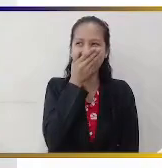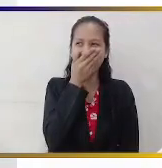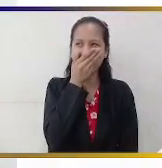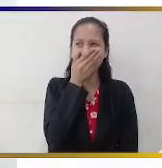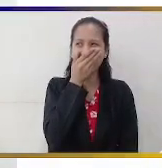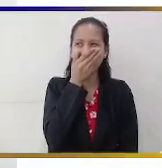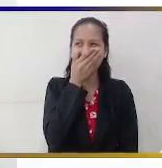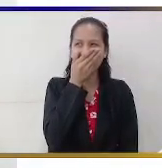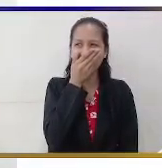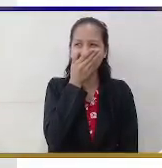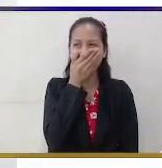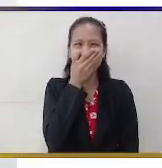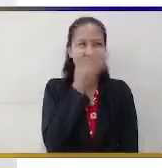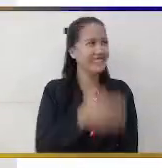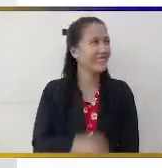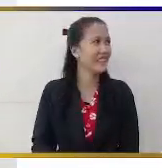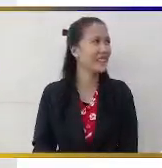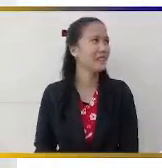And